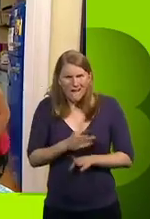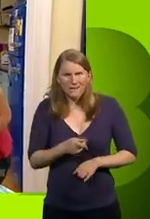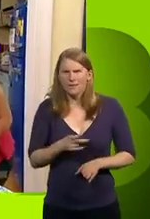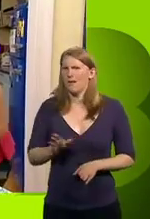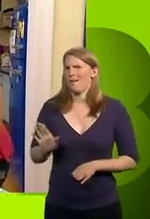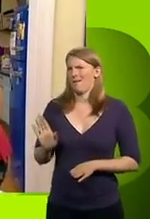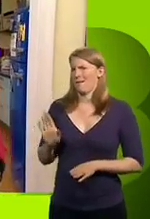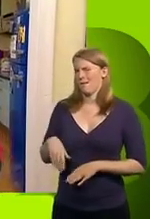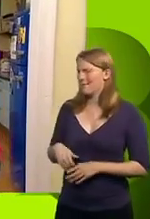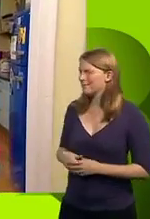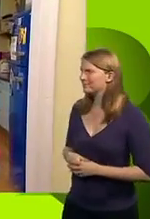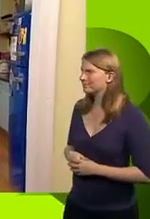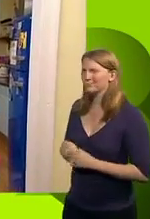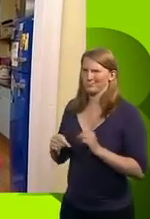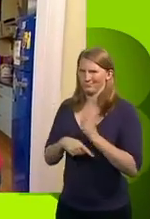Bet he's as broke as me.